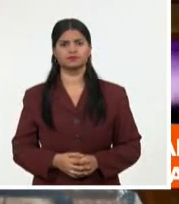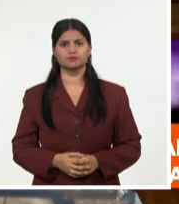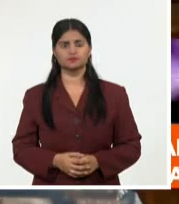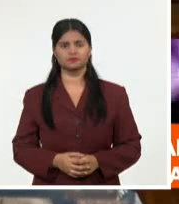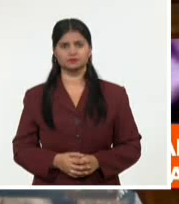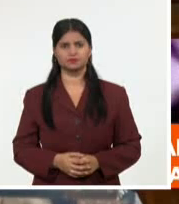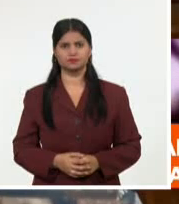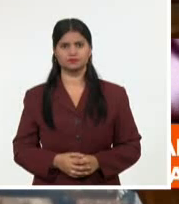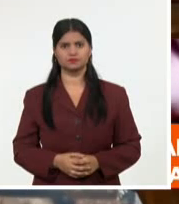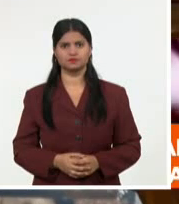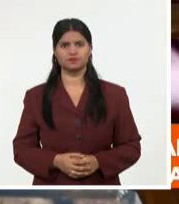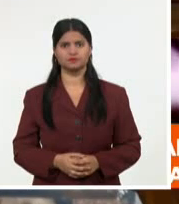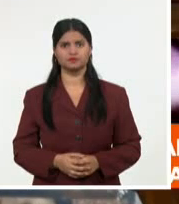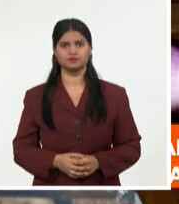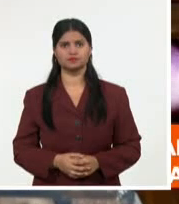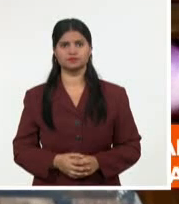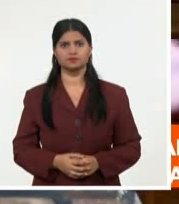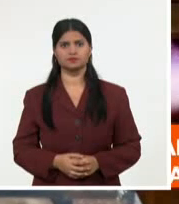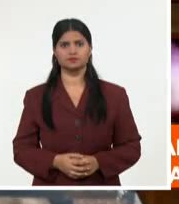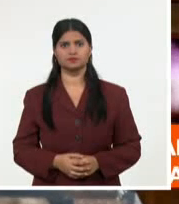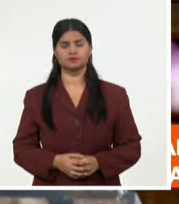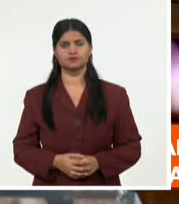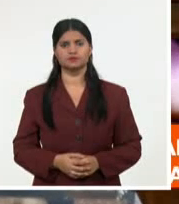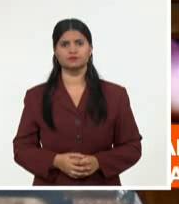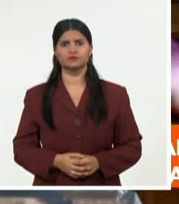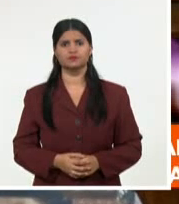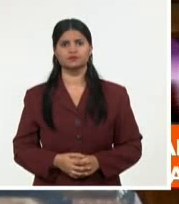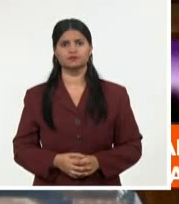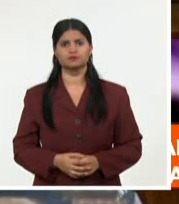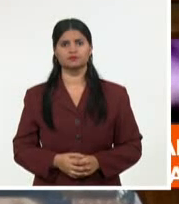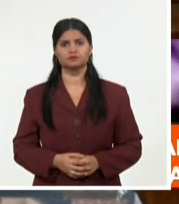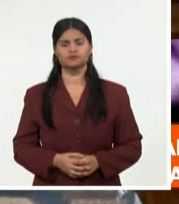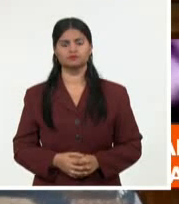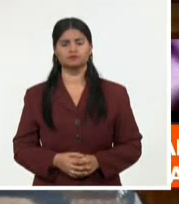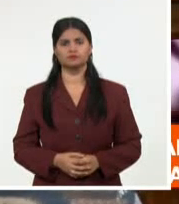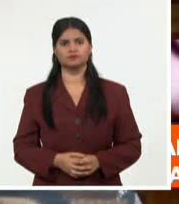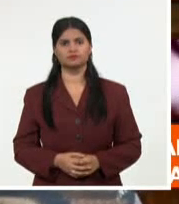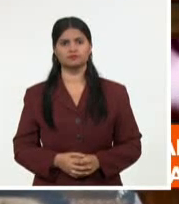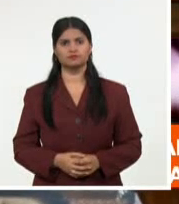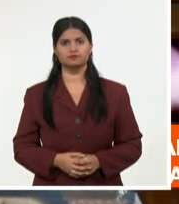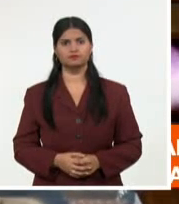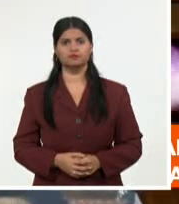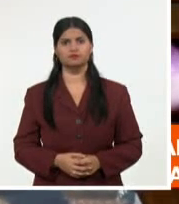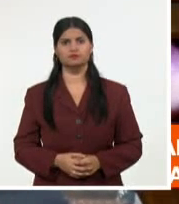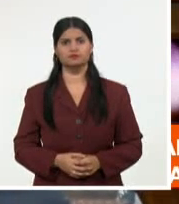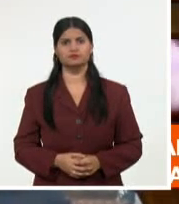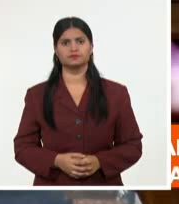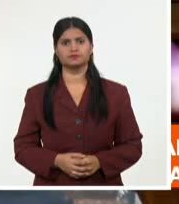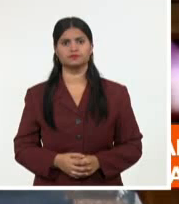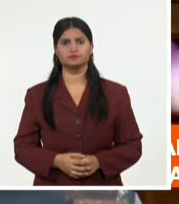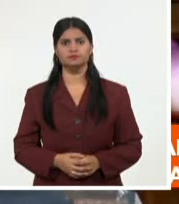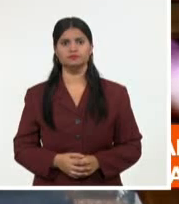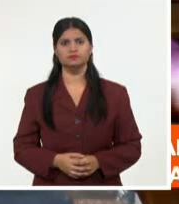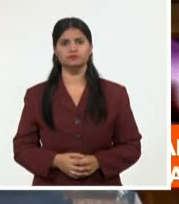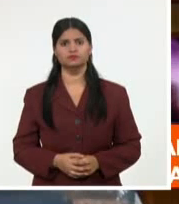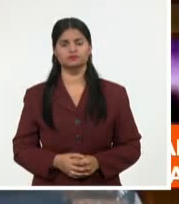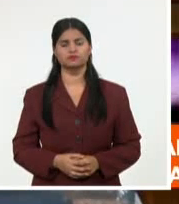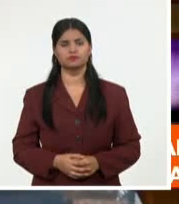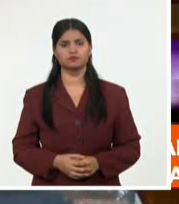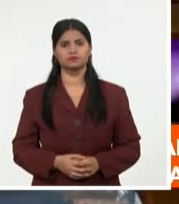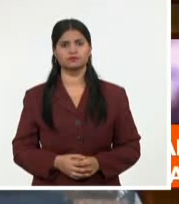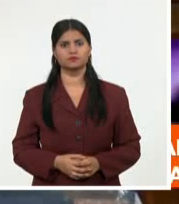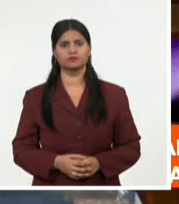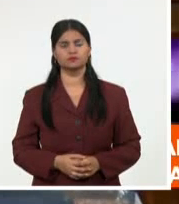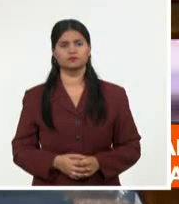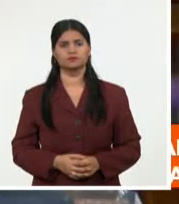losses, and property damage. In the specific case of Cuba, this adverse scenario has coincided